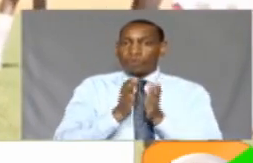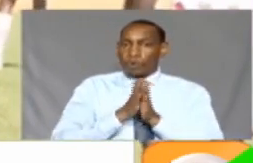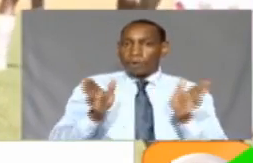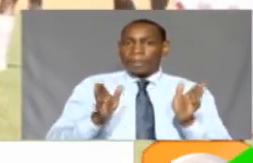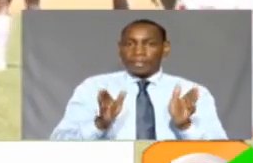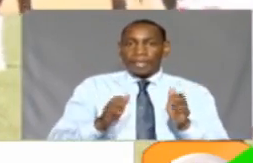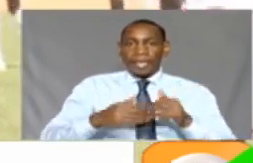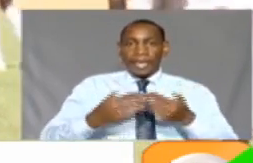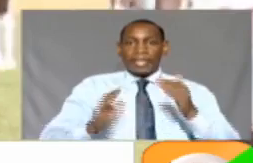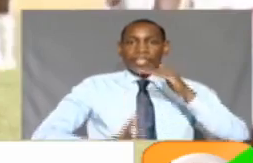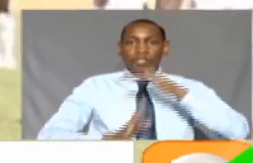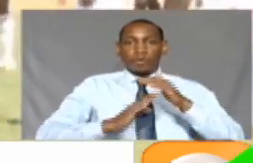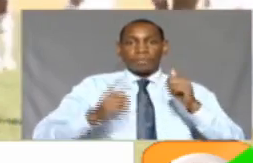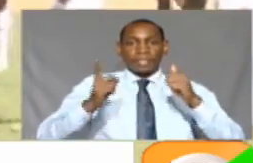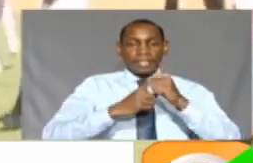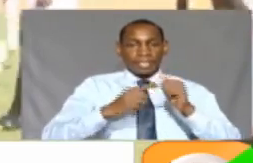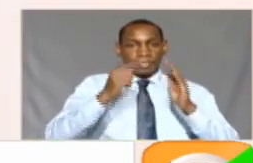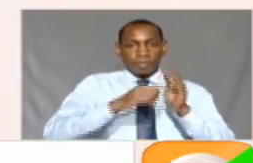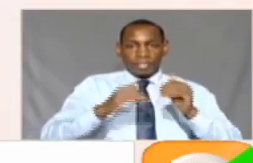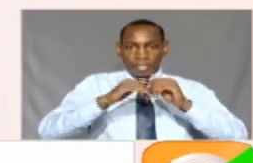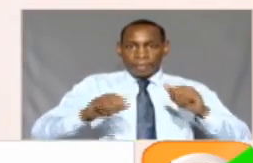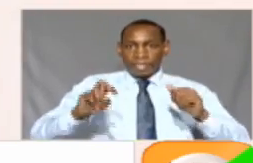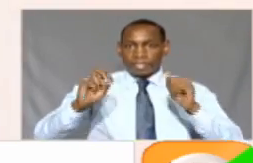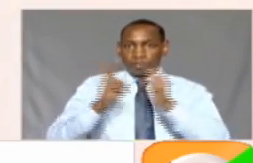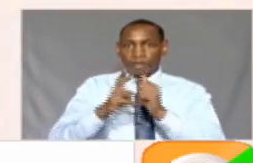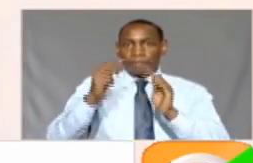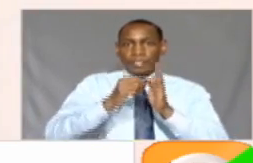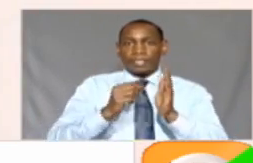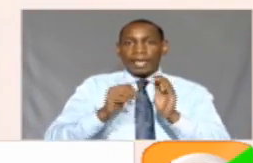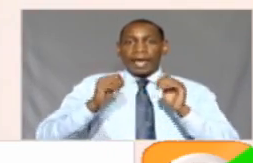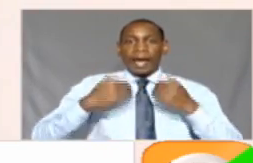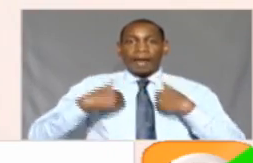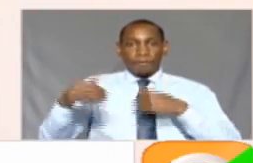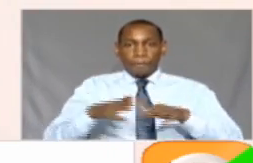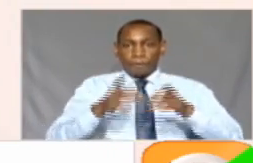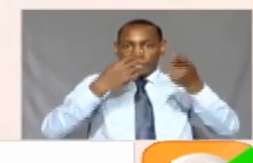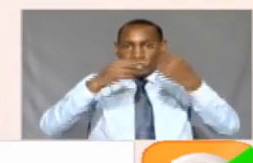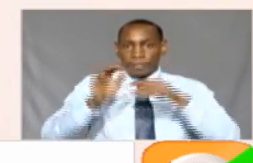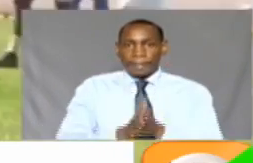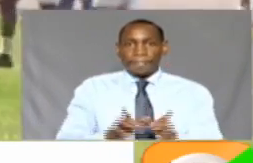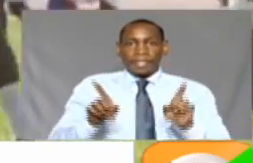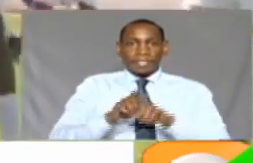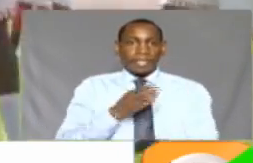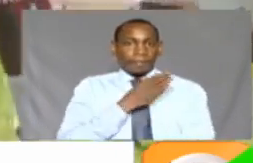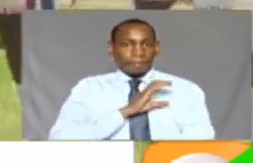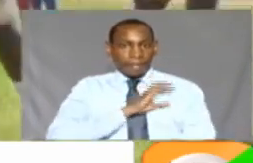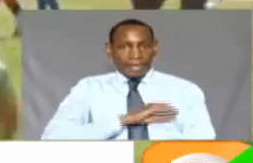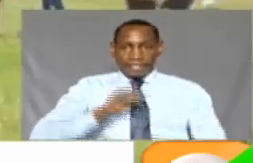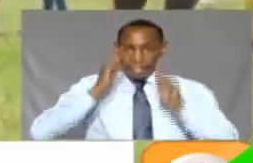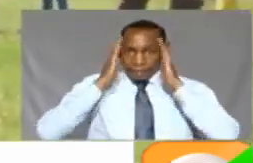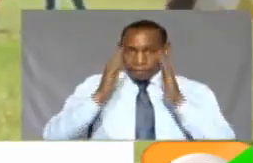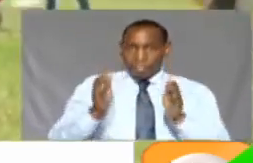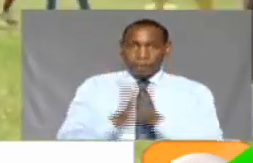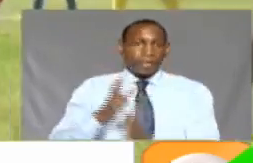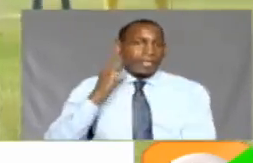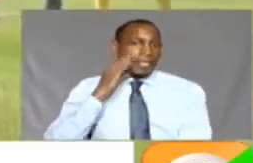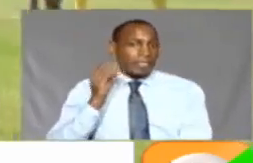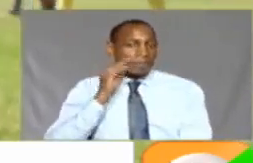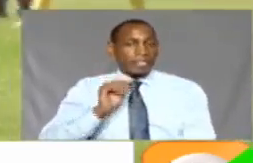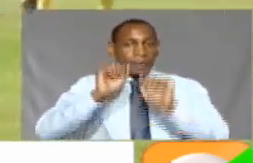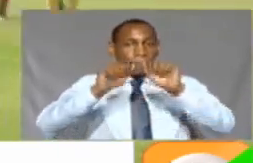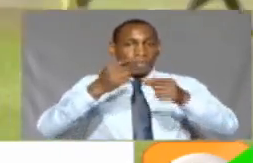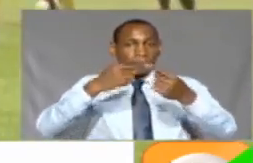either of the top six teams separated by 12 points having a chance to win it. It will take character, focus and experience to do